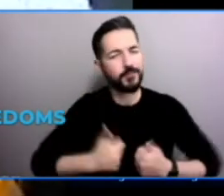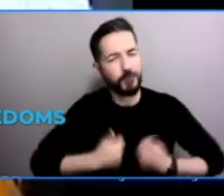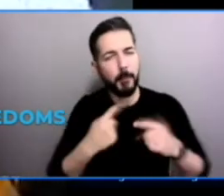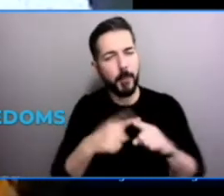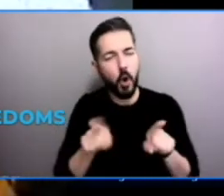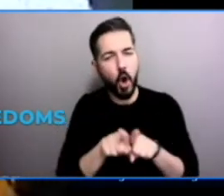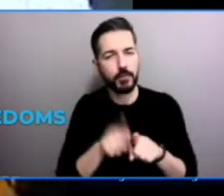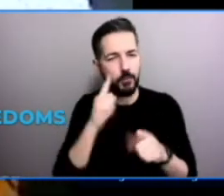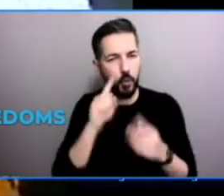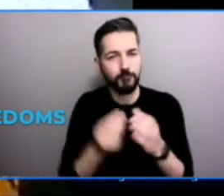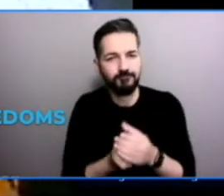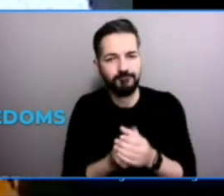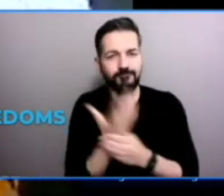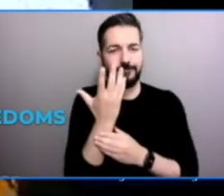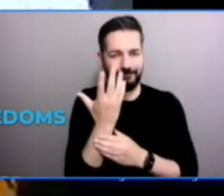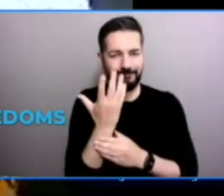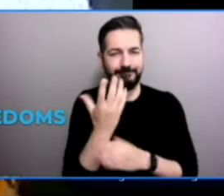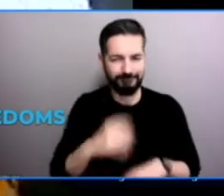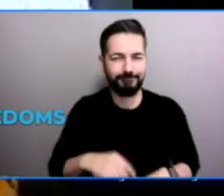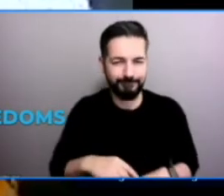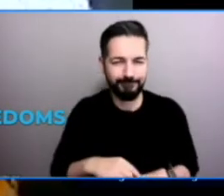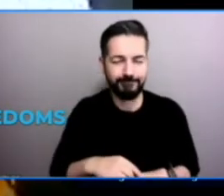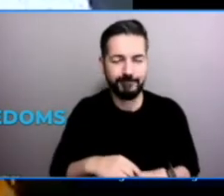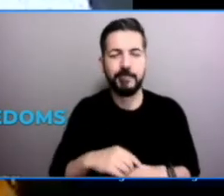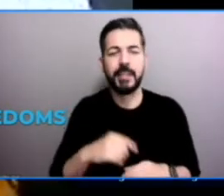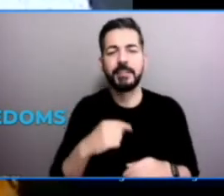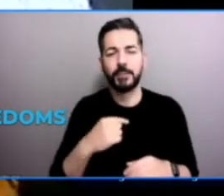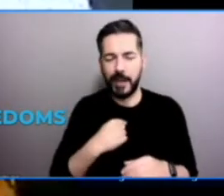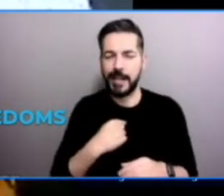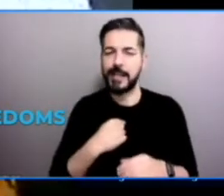Thank you so much. Katrina, how about you?